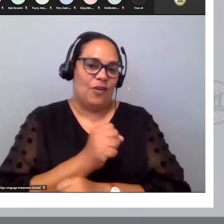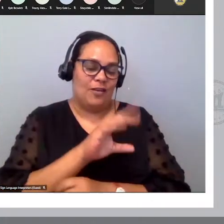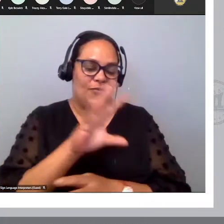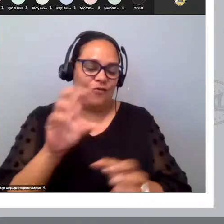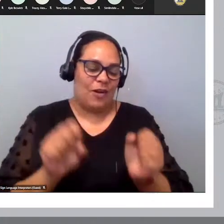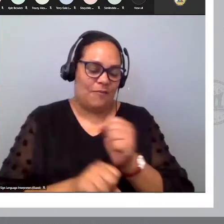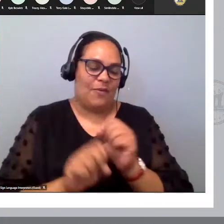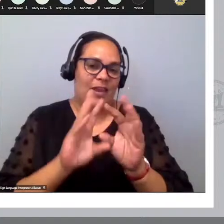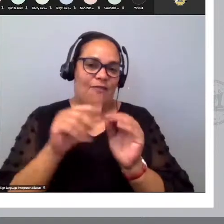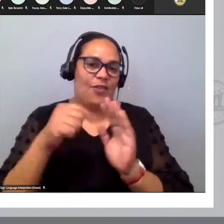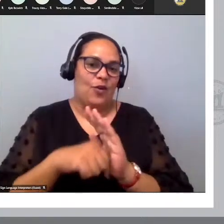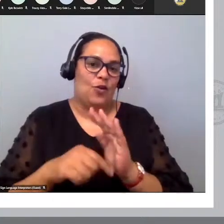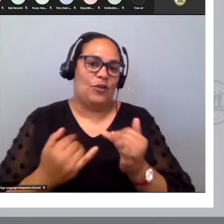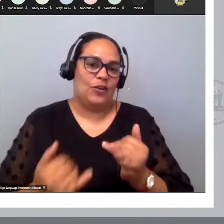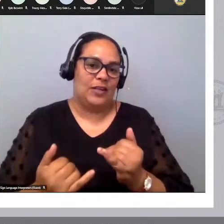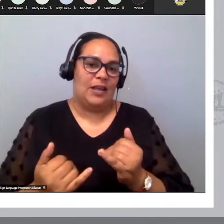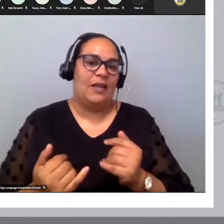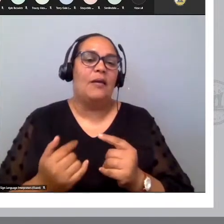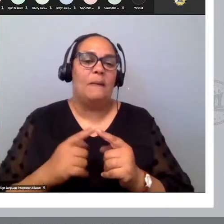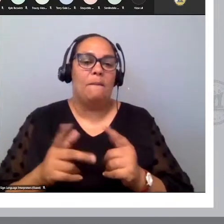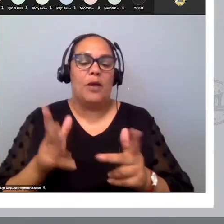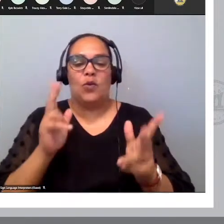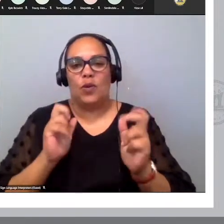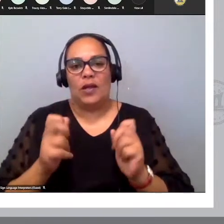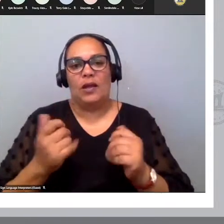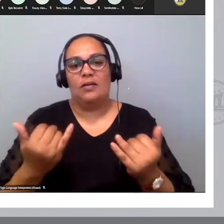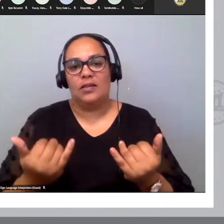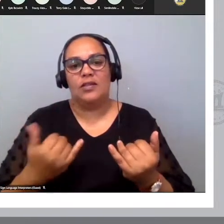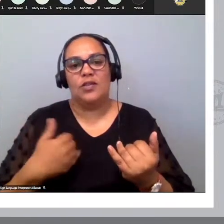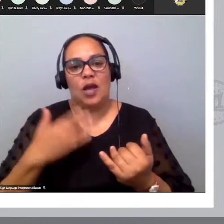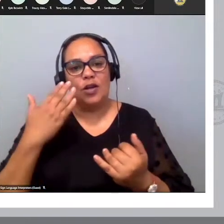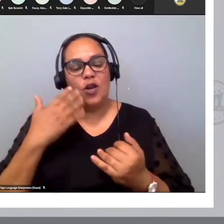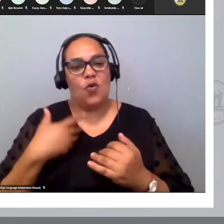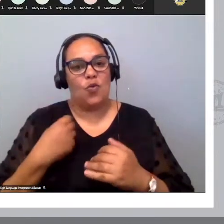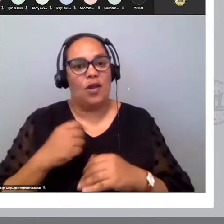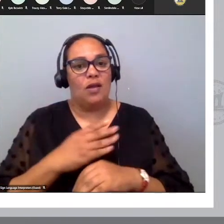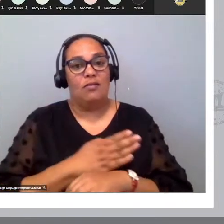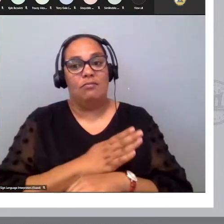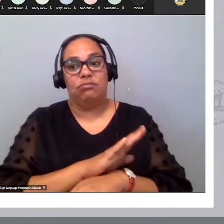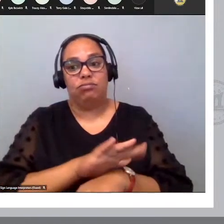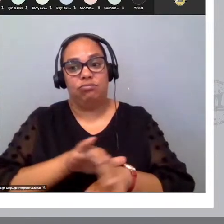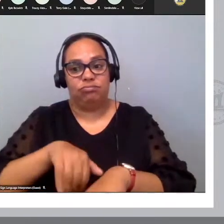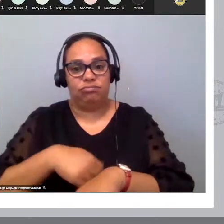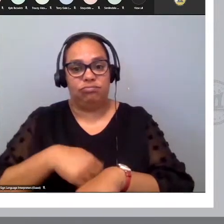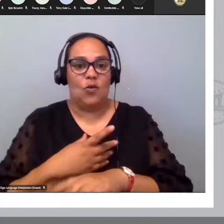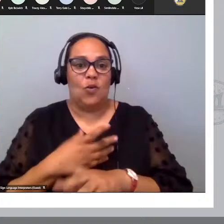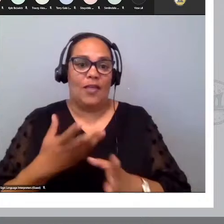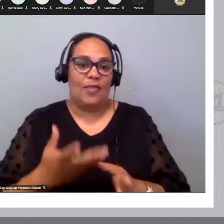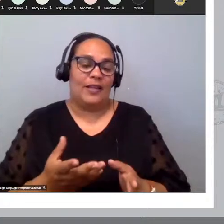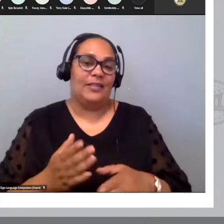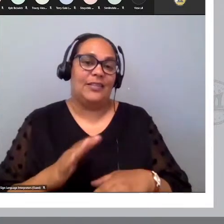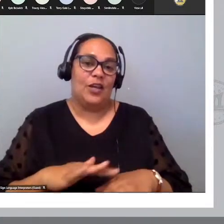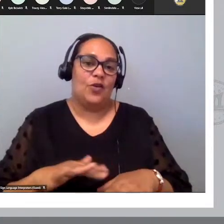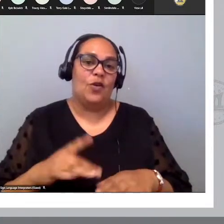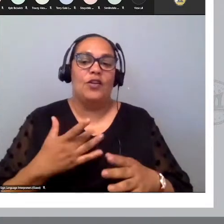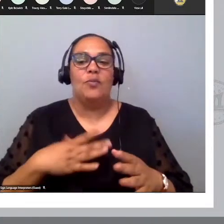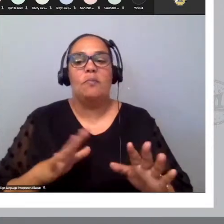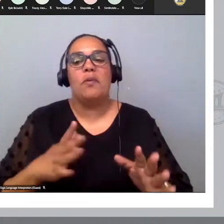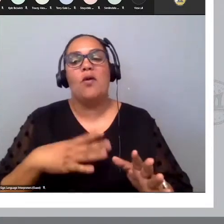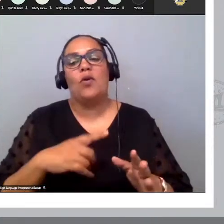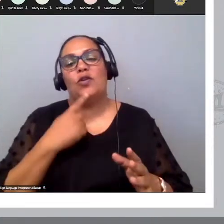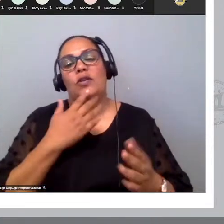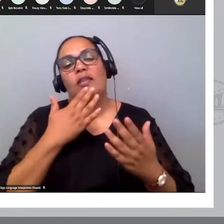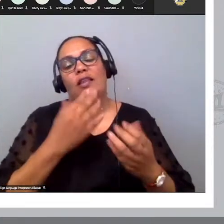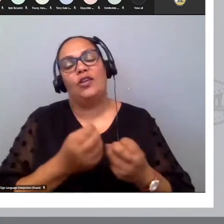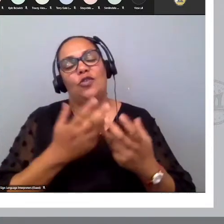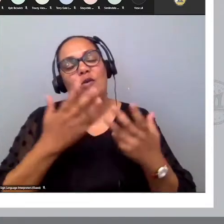everything into context today from what we've heard I know that we've gone quite over time in terms of this alotted area so I just want to say very